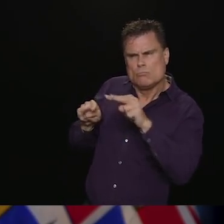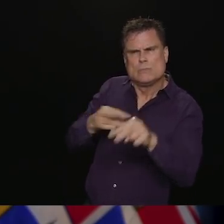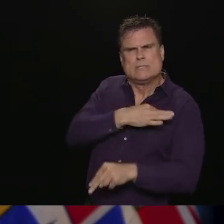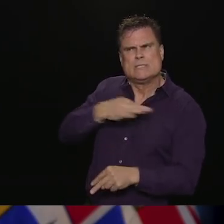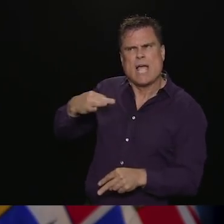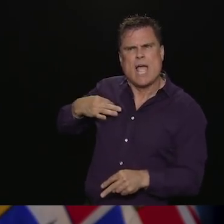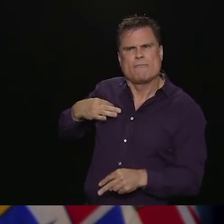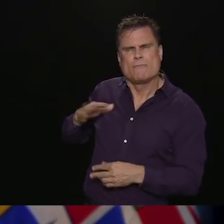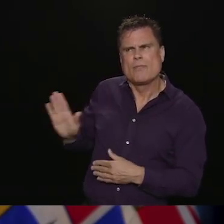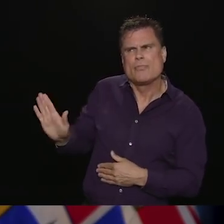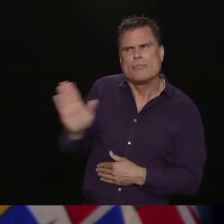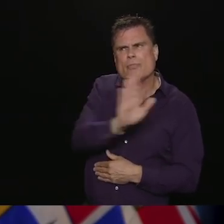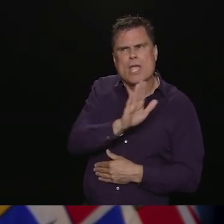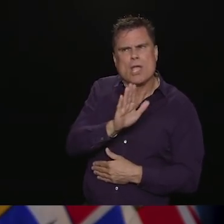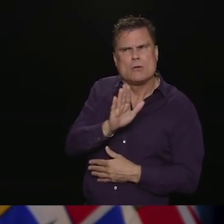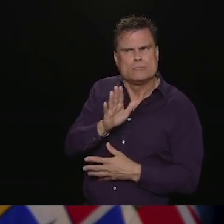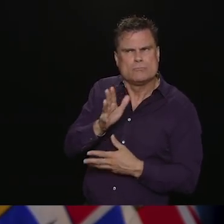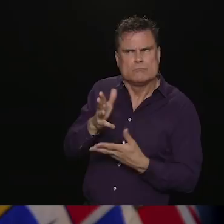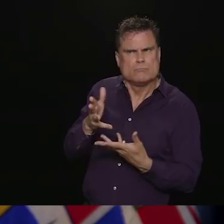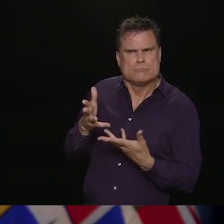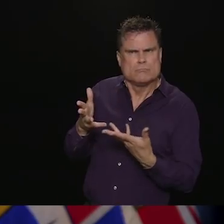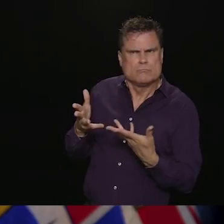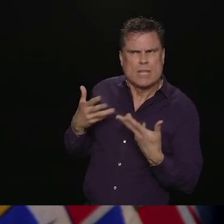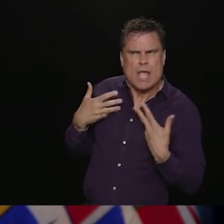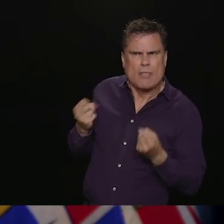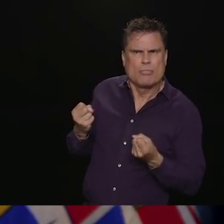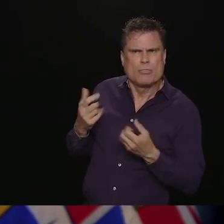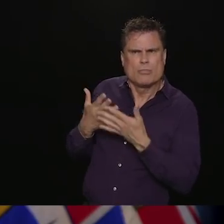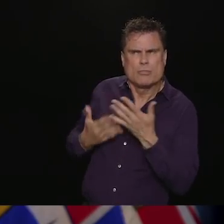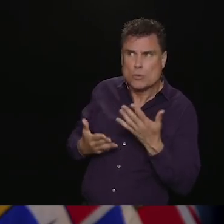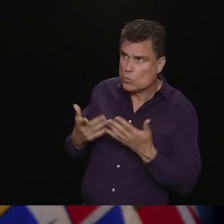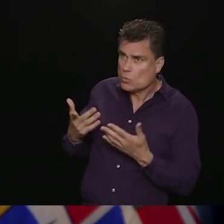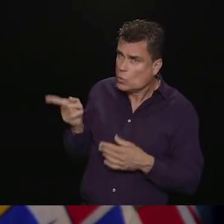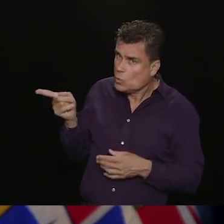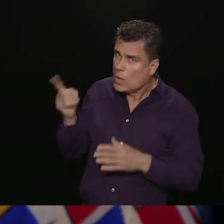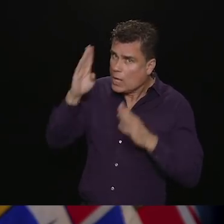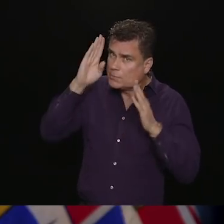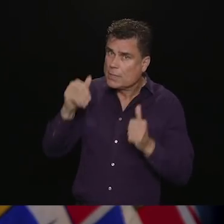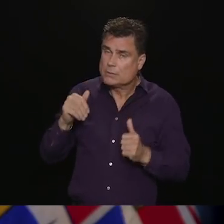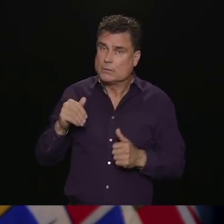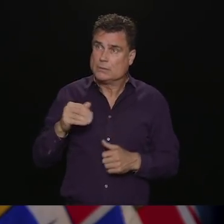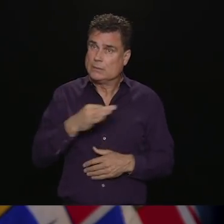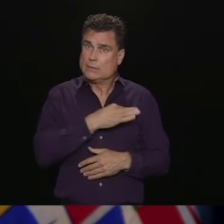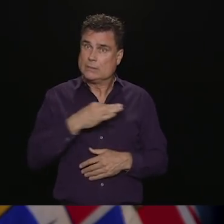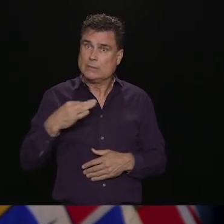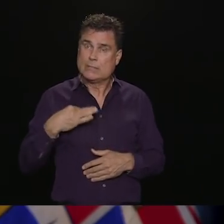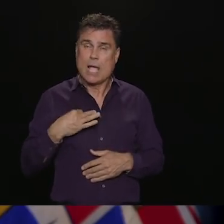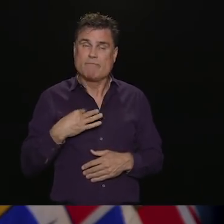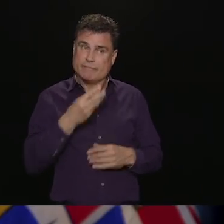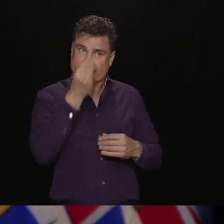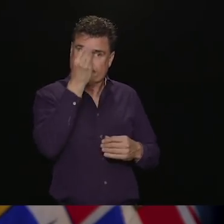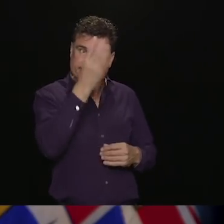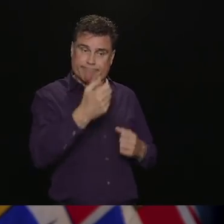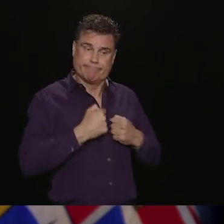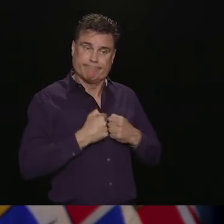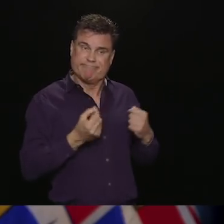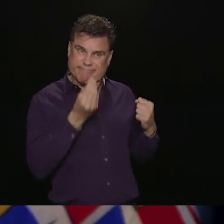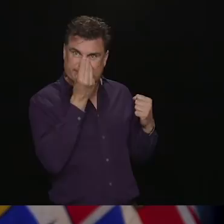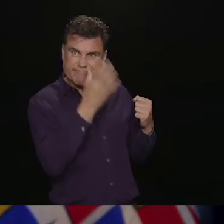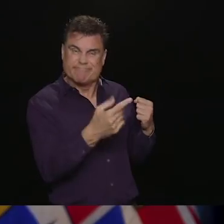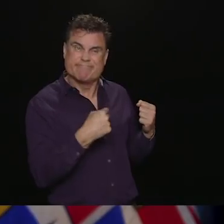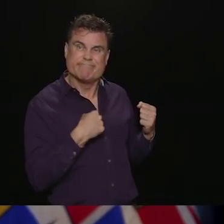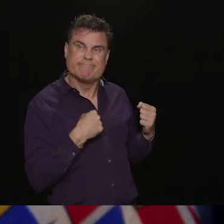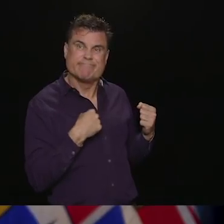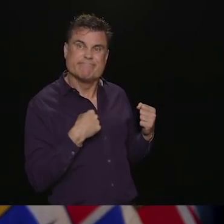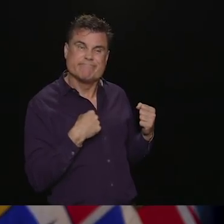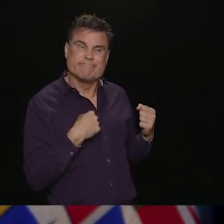on self-reporting, or what happens if somebody says they're fine, but they don't appear to be fine? I'm just hoping